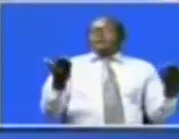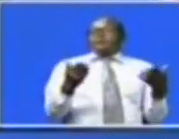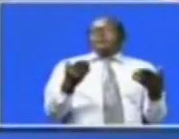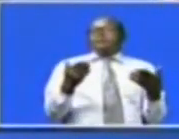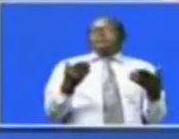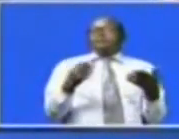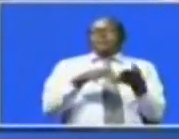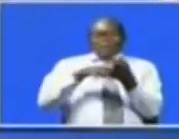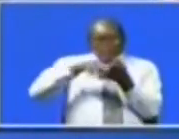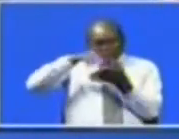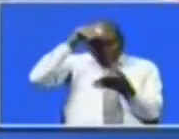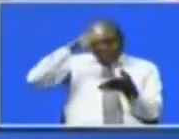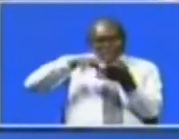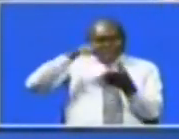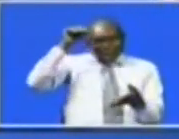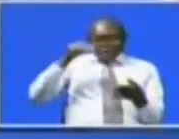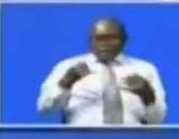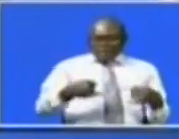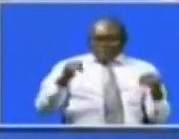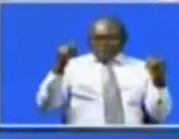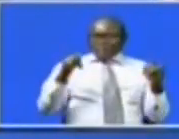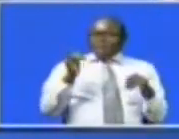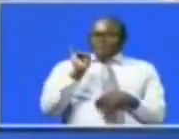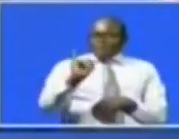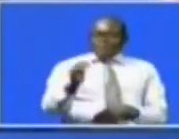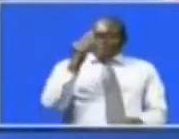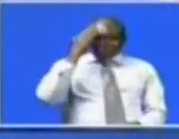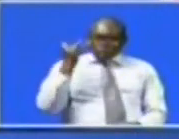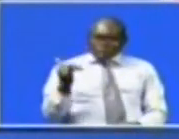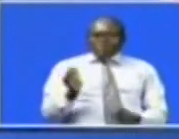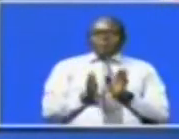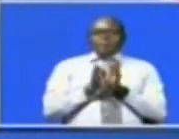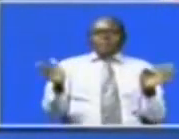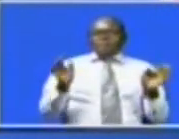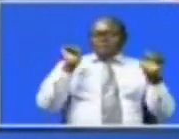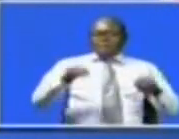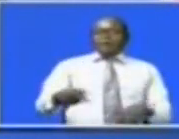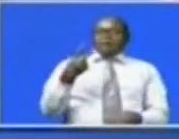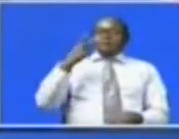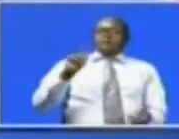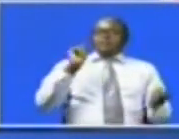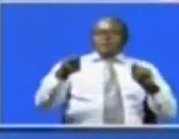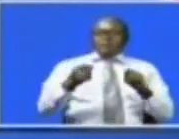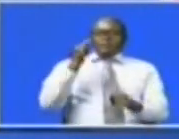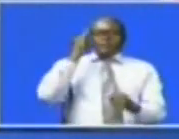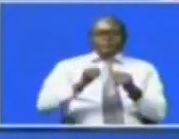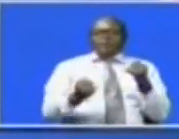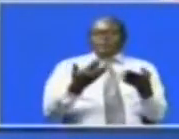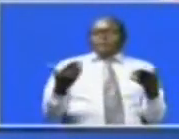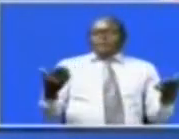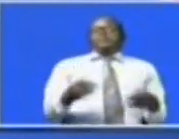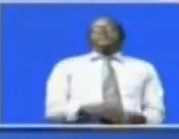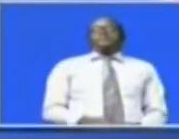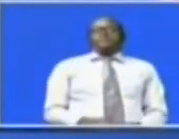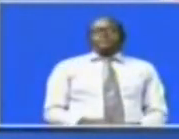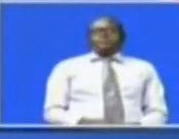lesson has been implemented. And that is why even the public can see the change. The final thing I would want to say is